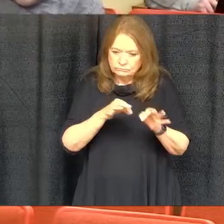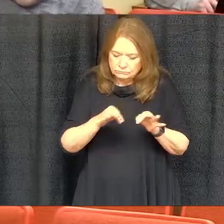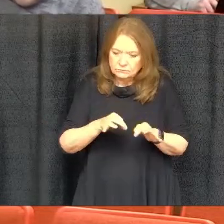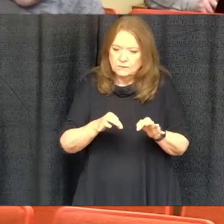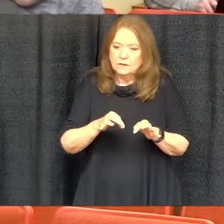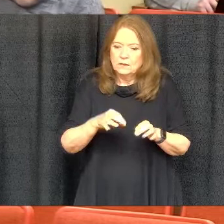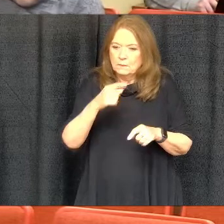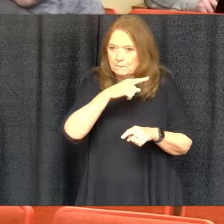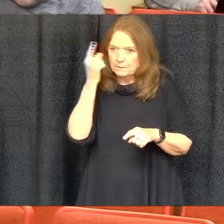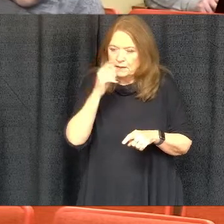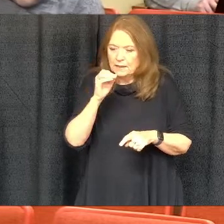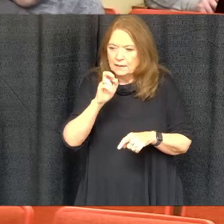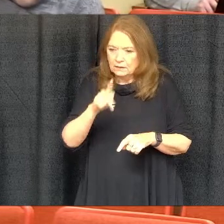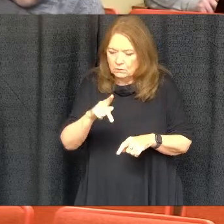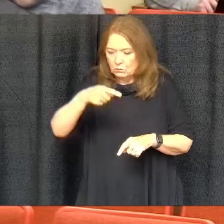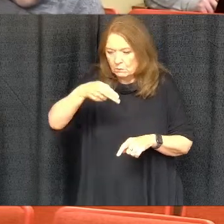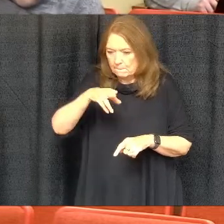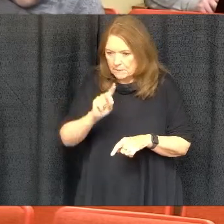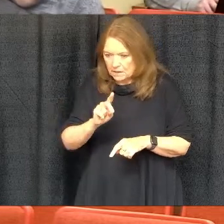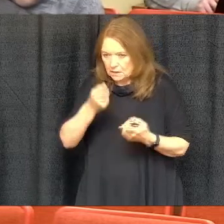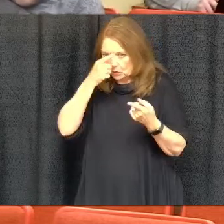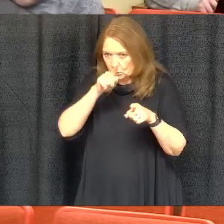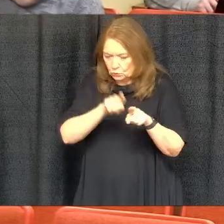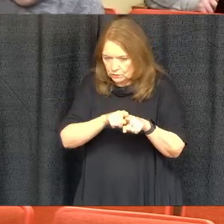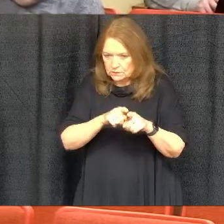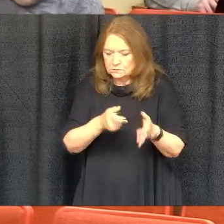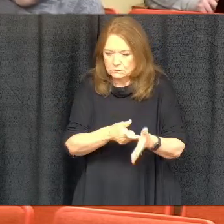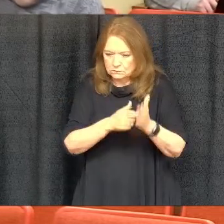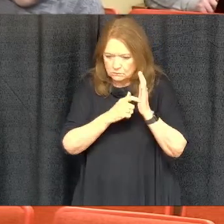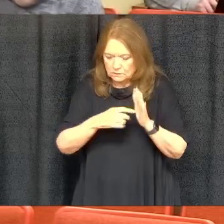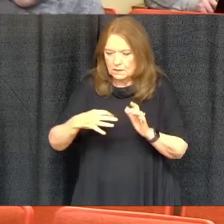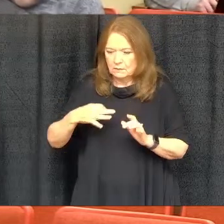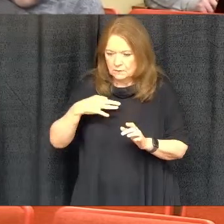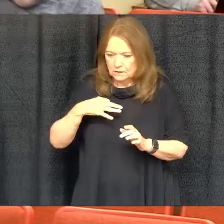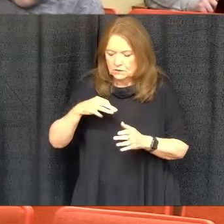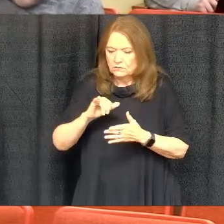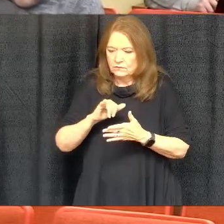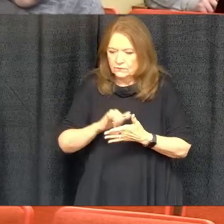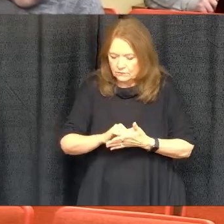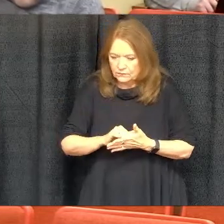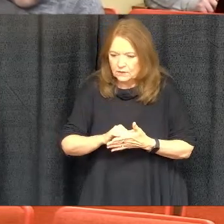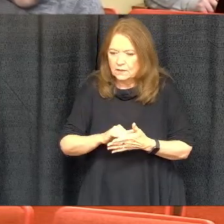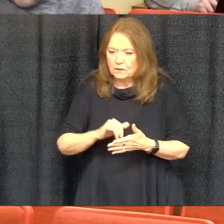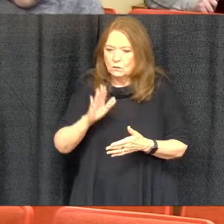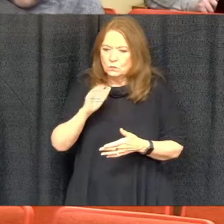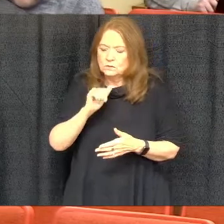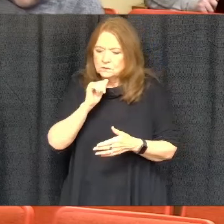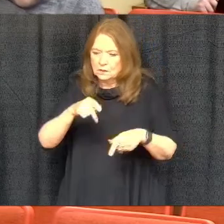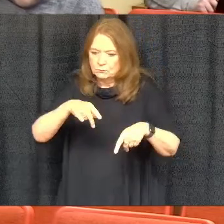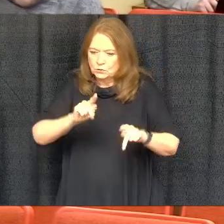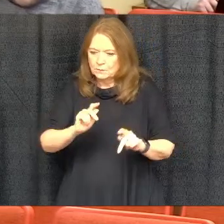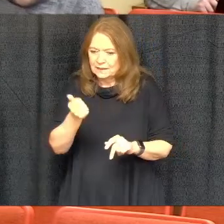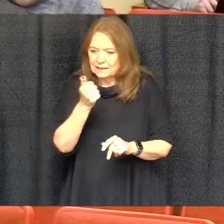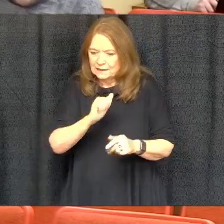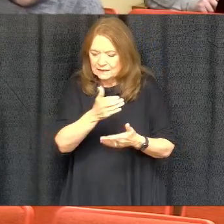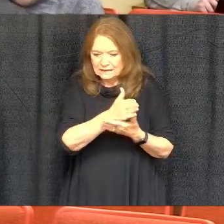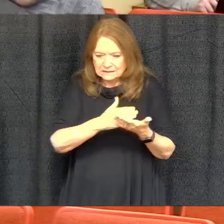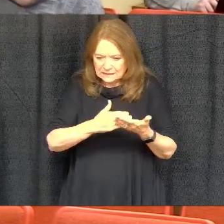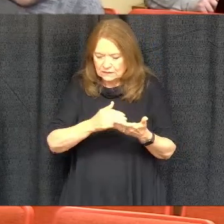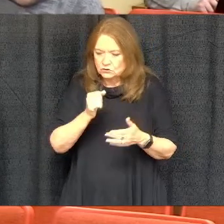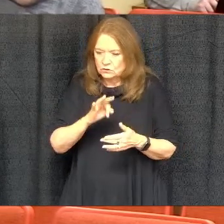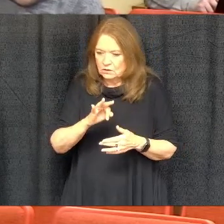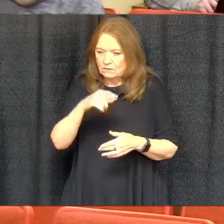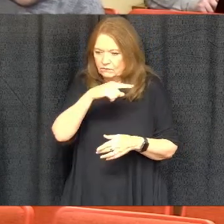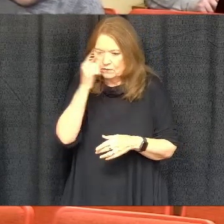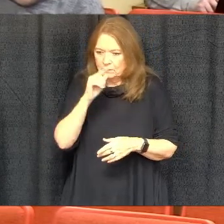Black Oak PUD agrees to the condition, the application with the phasing plan that will not permit any phase or section of the proposed Black